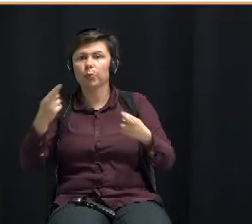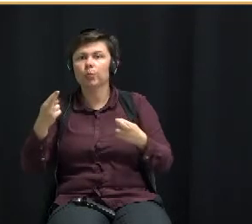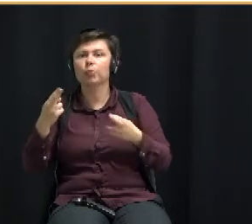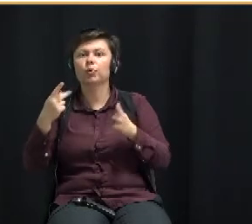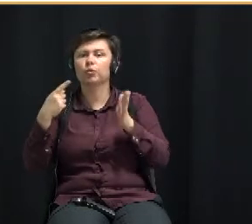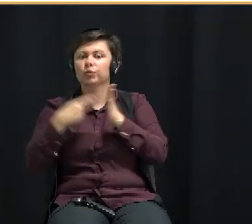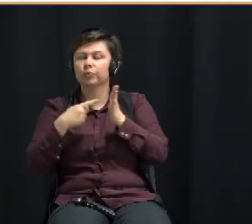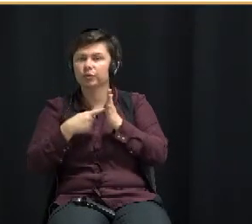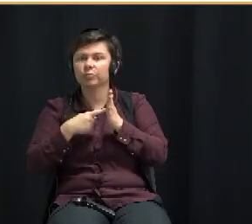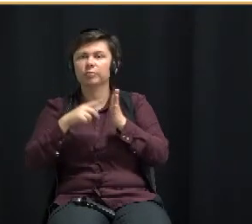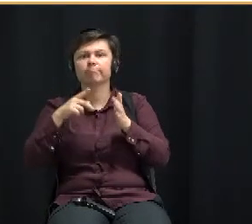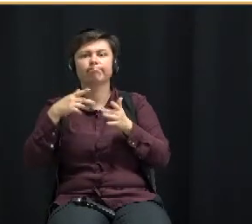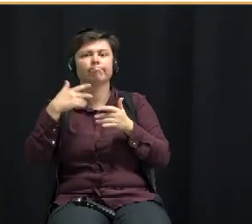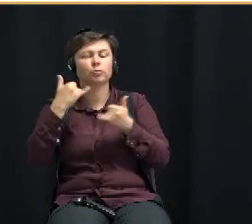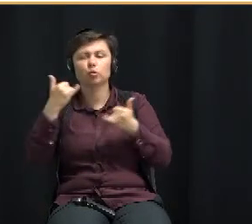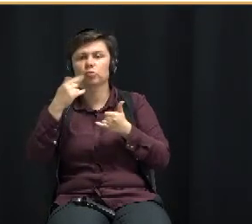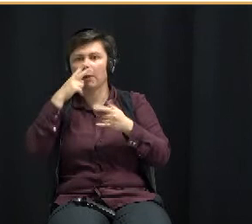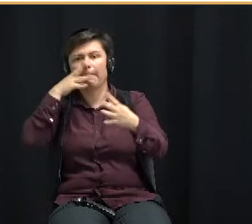perspectives, different